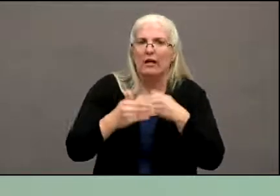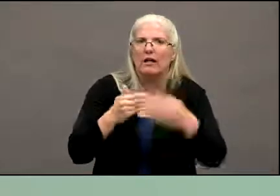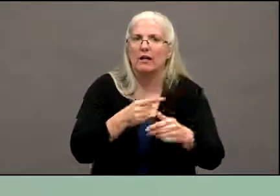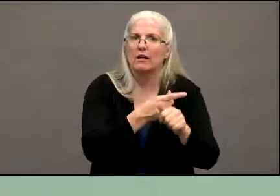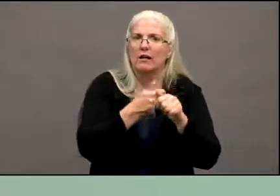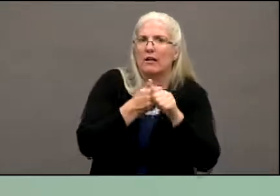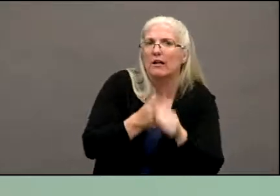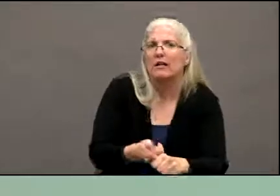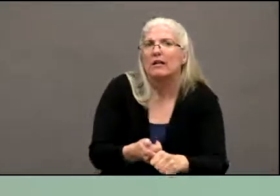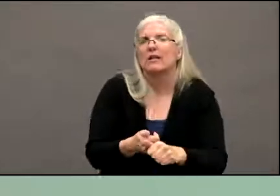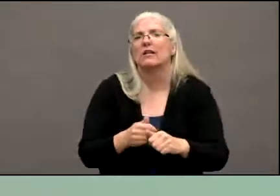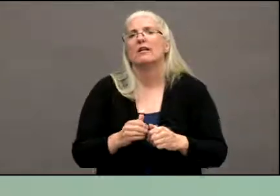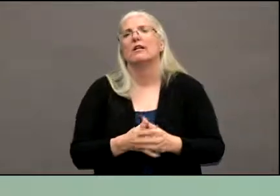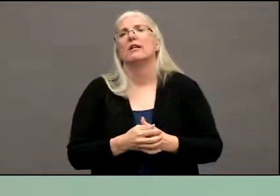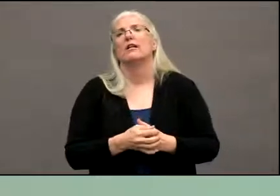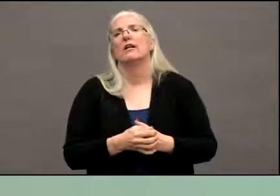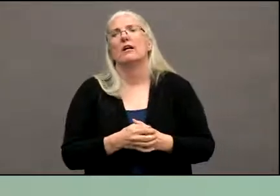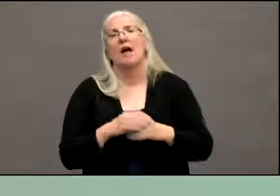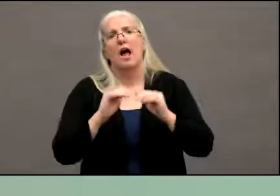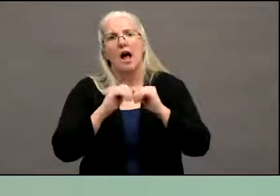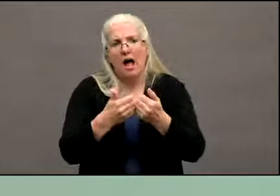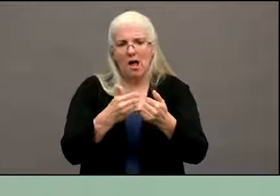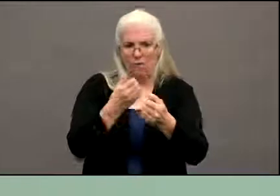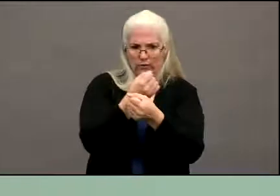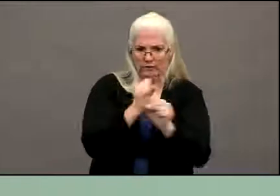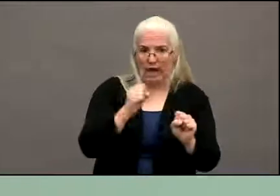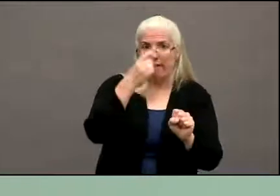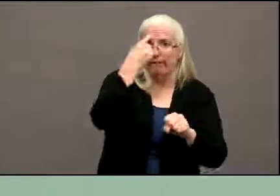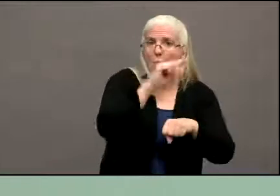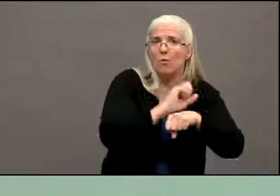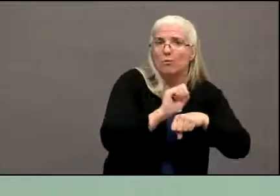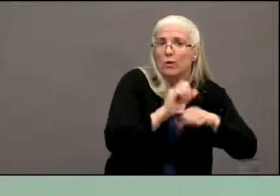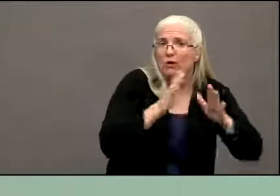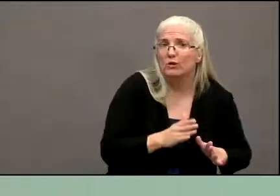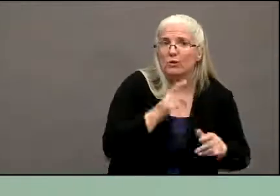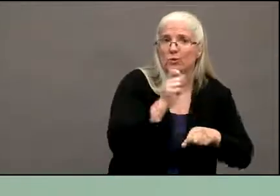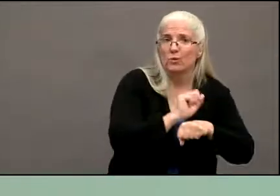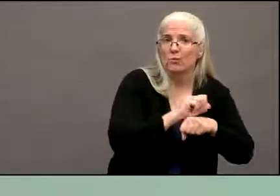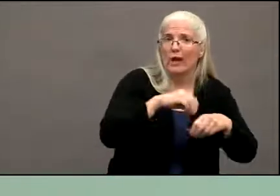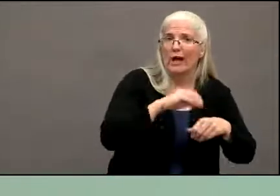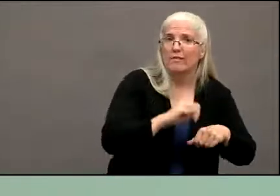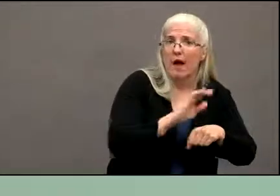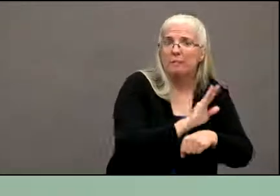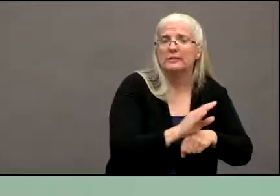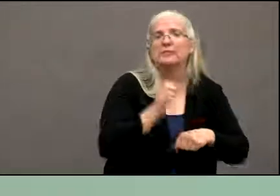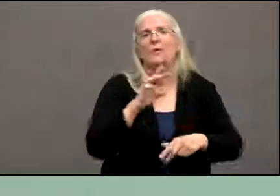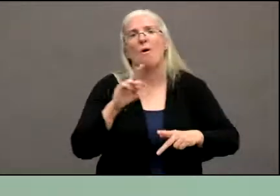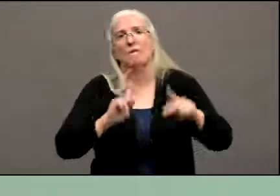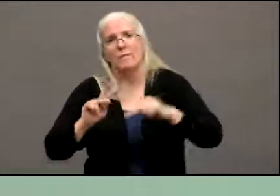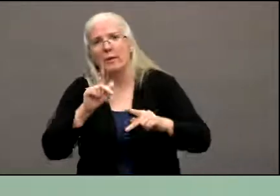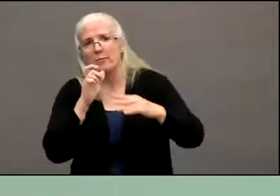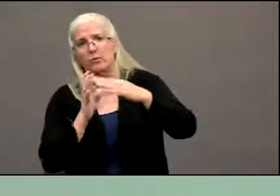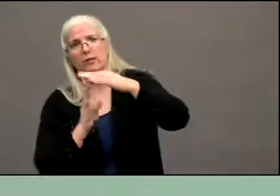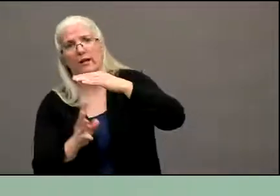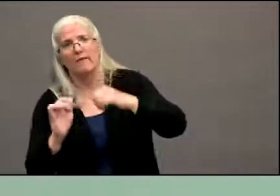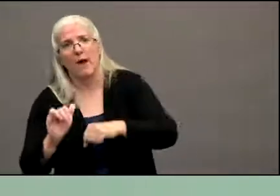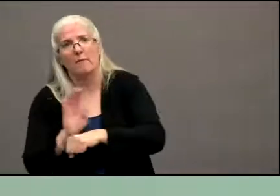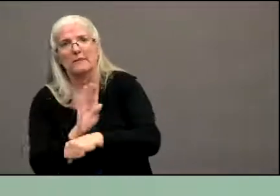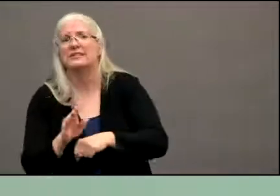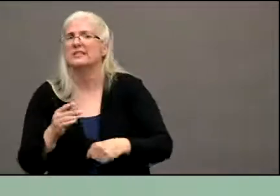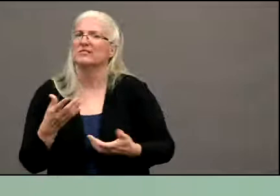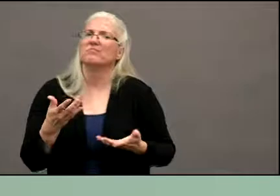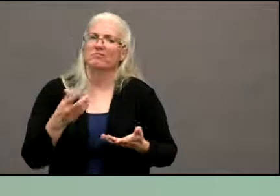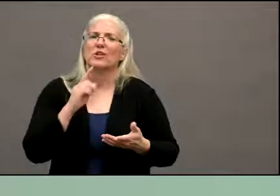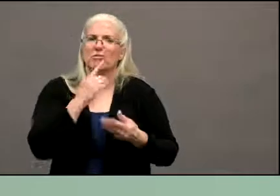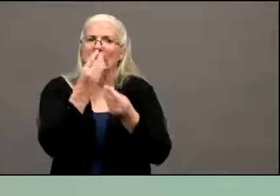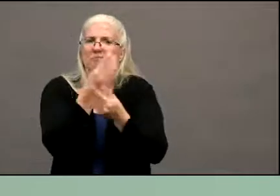safety of their workers? I think those are my big talking points. Just continued collaboration with one another, cooperation, take care of one another, and